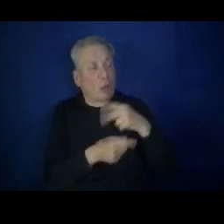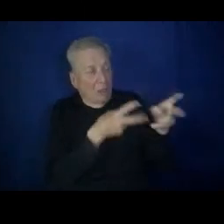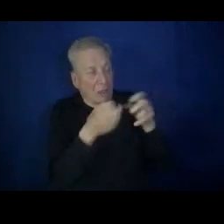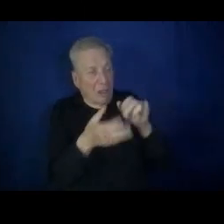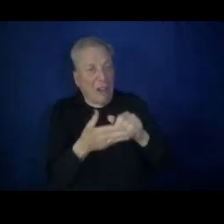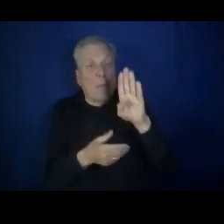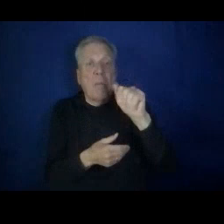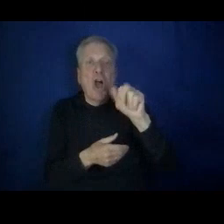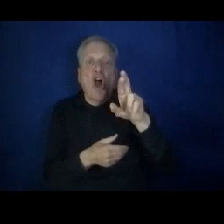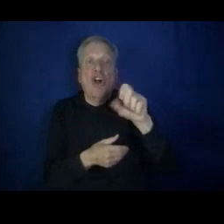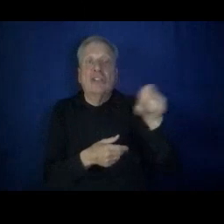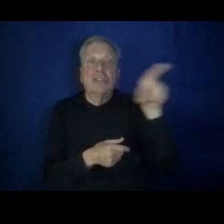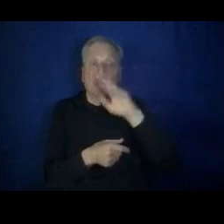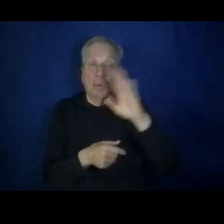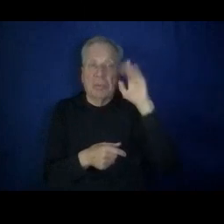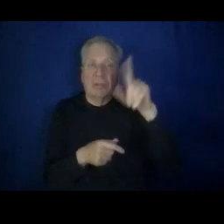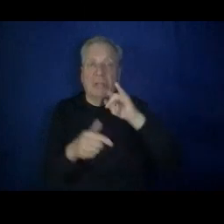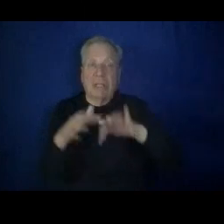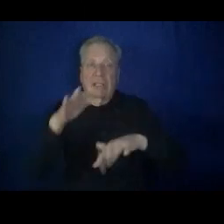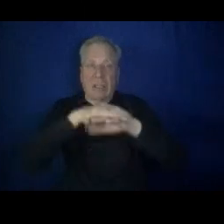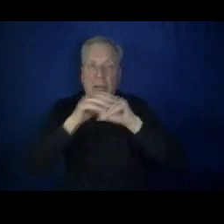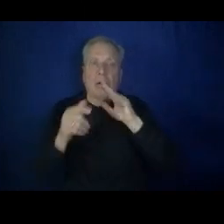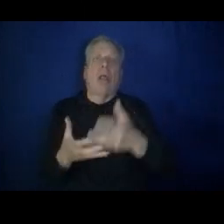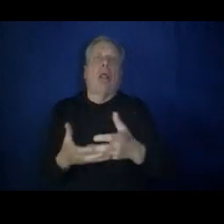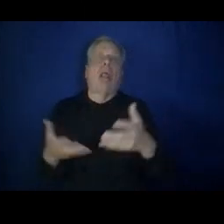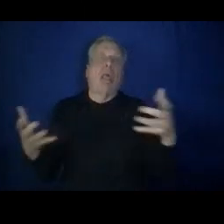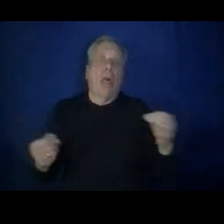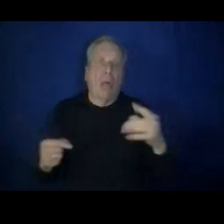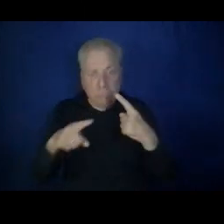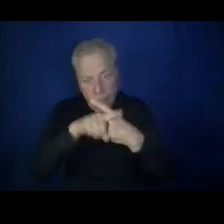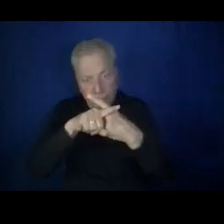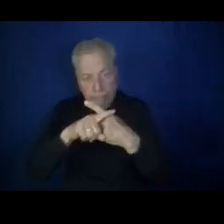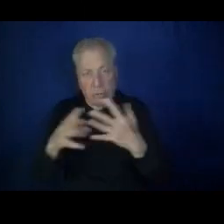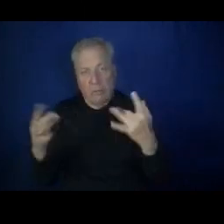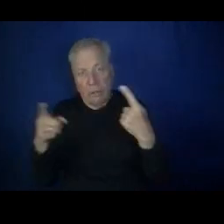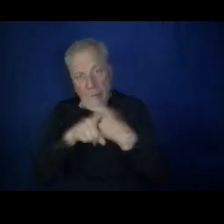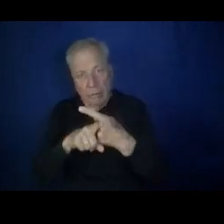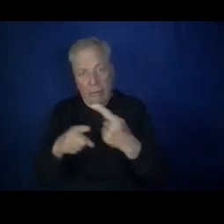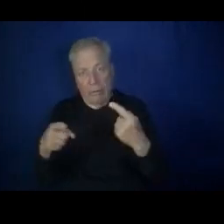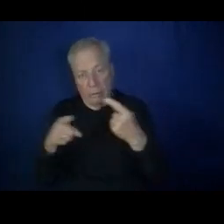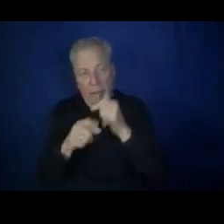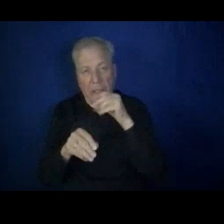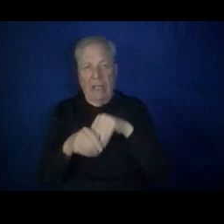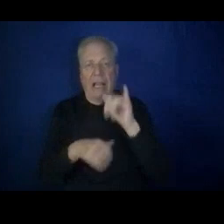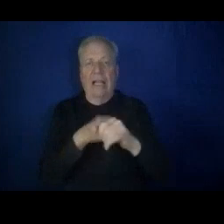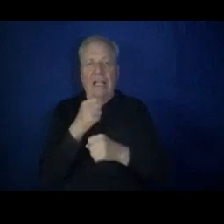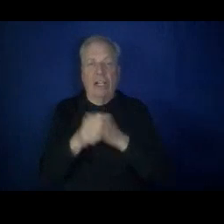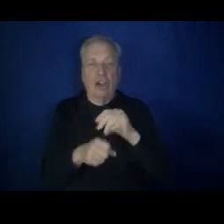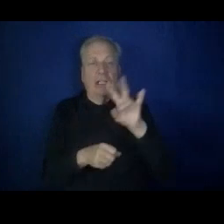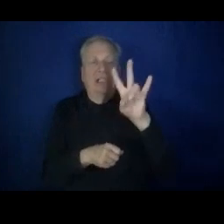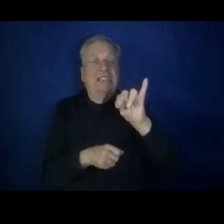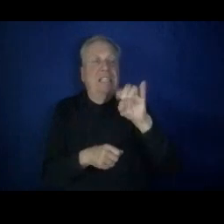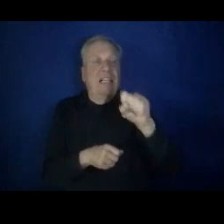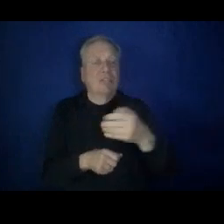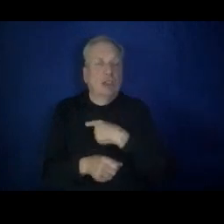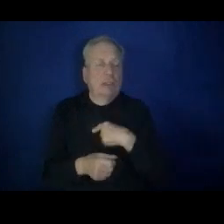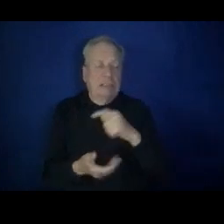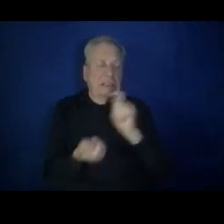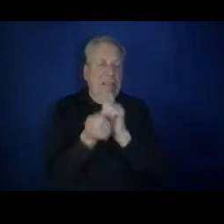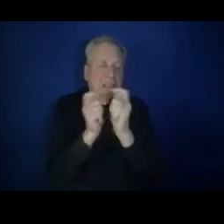be about that high. We were averaging lots of conflicts every year. In the early 70s, we implemented a new bear management